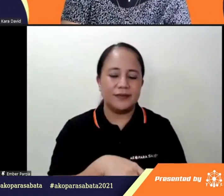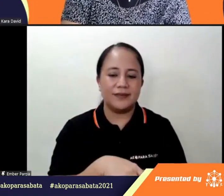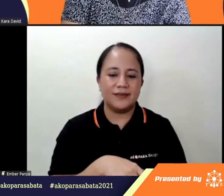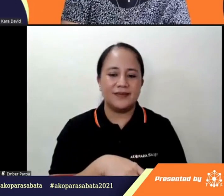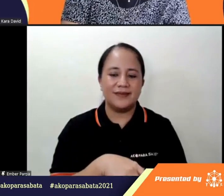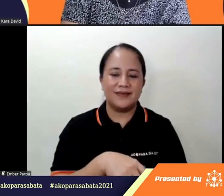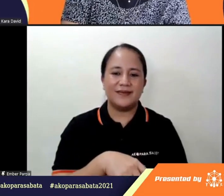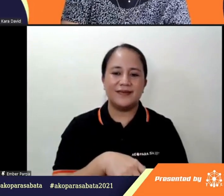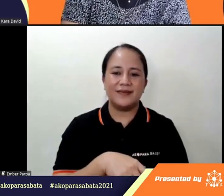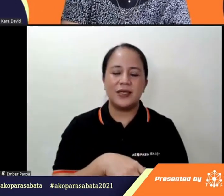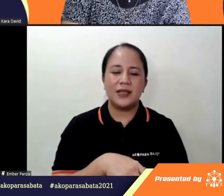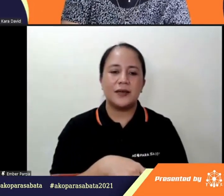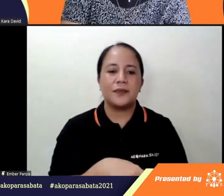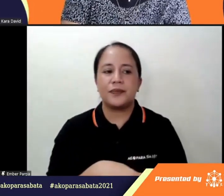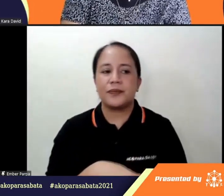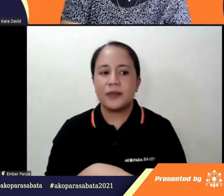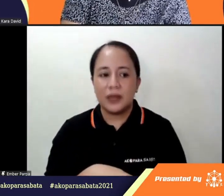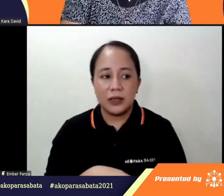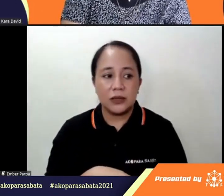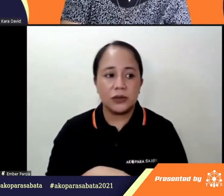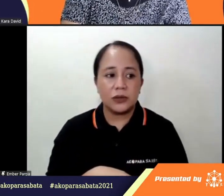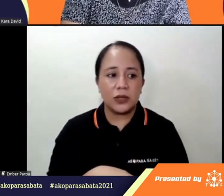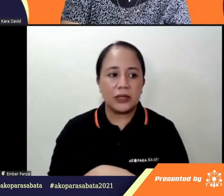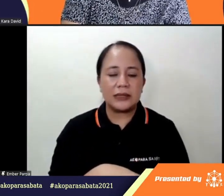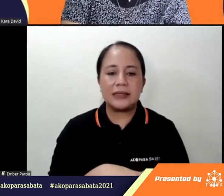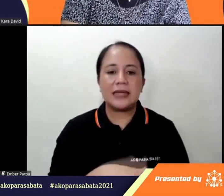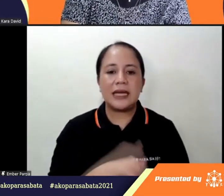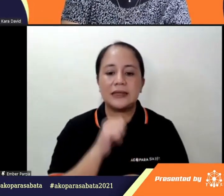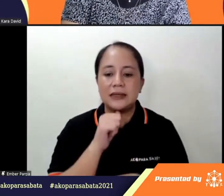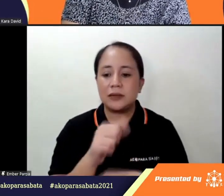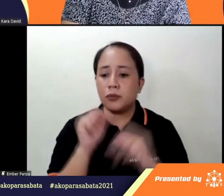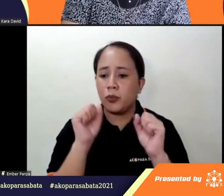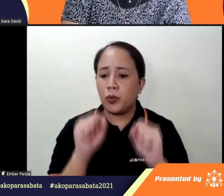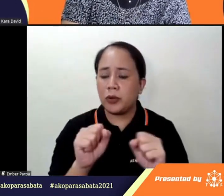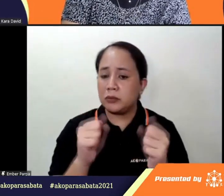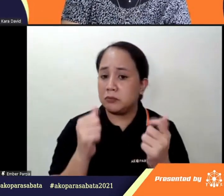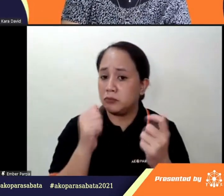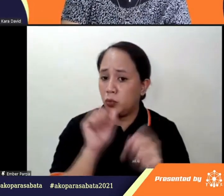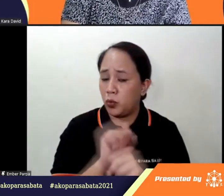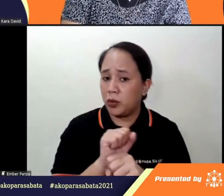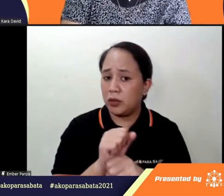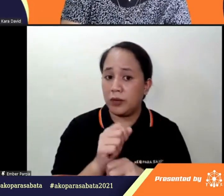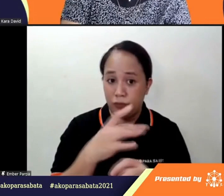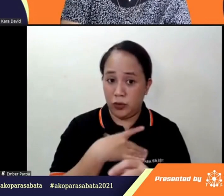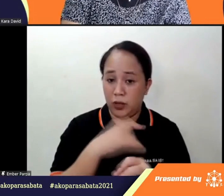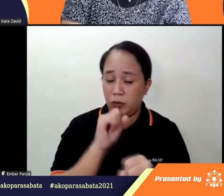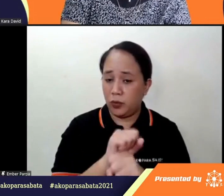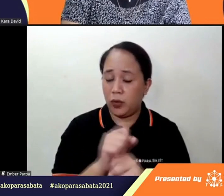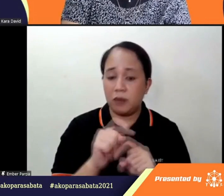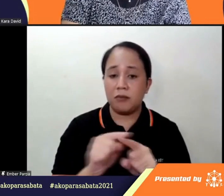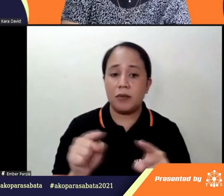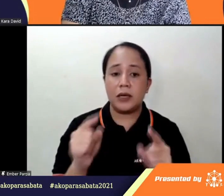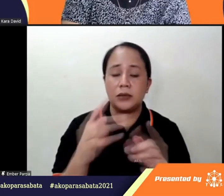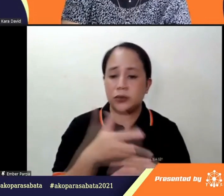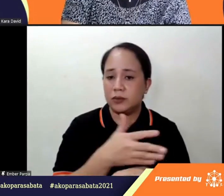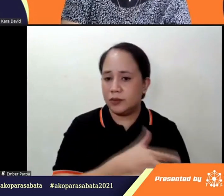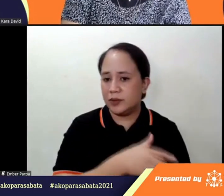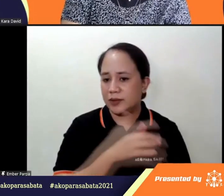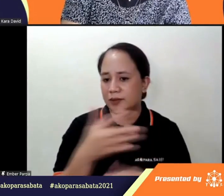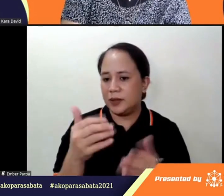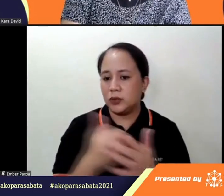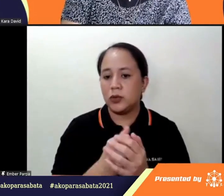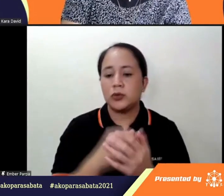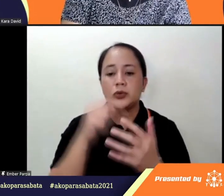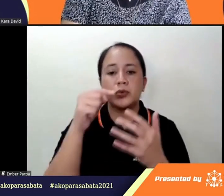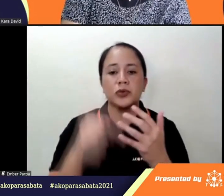So it's not, well, it could be work if you like your work, Basta, you're improving something. So those are